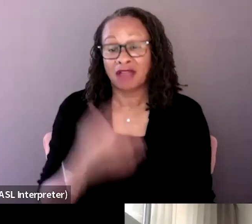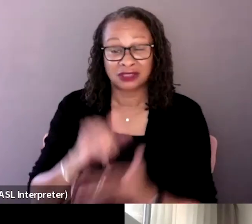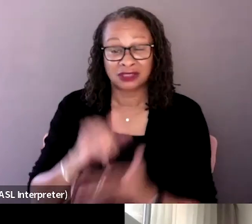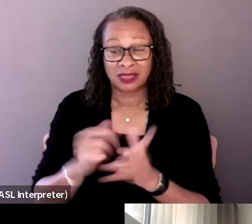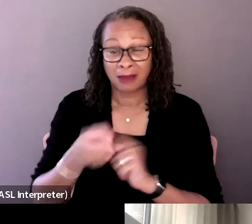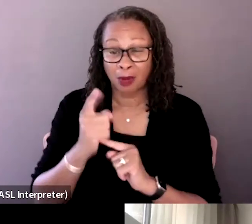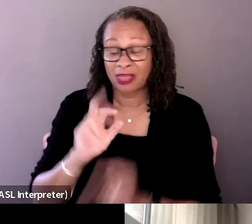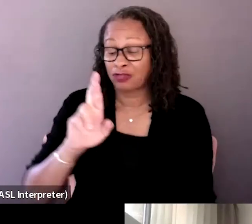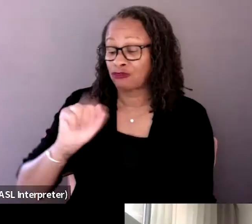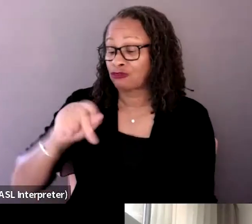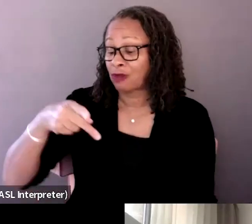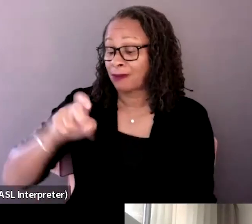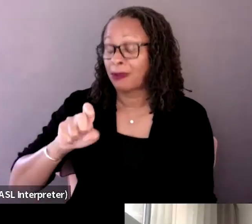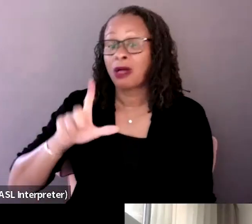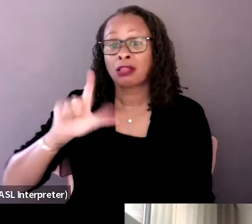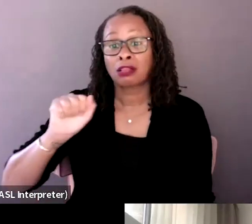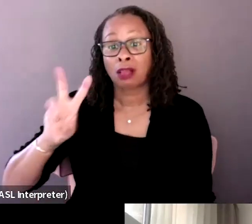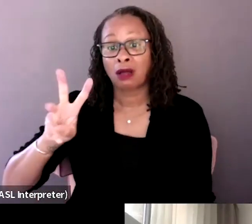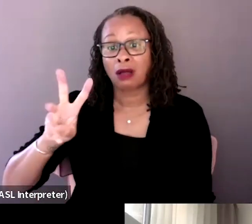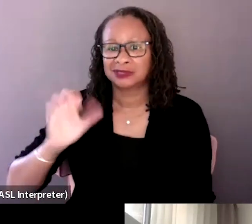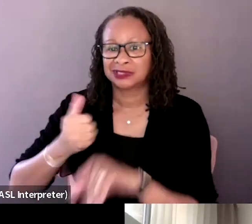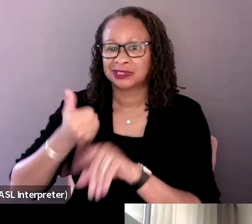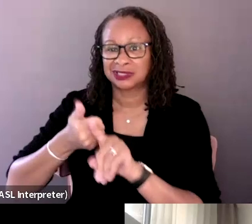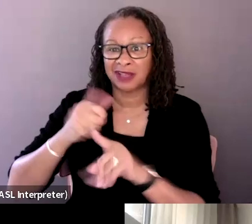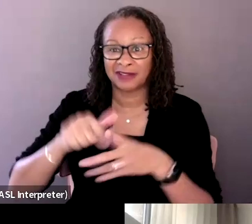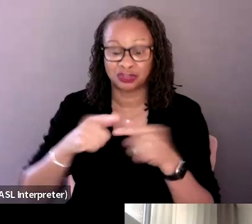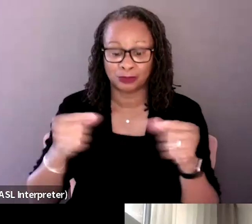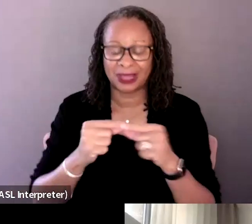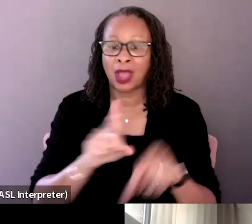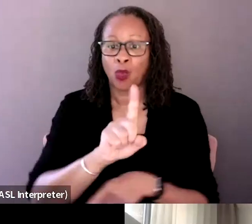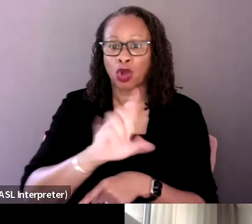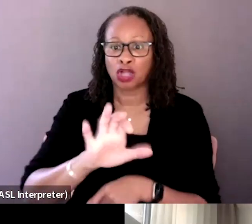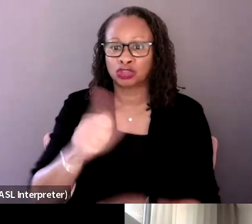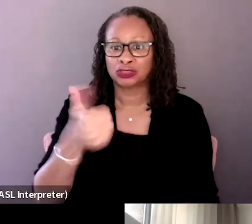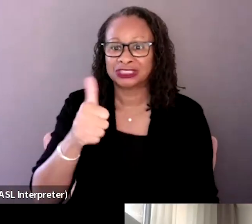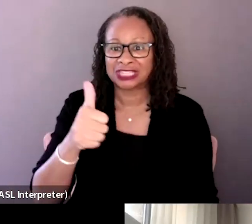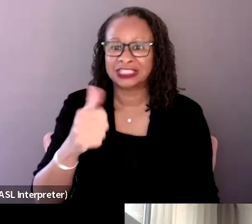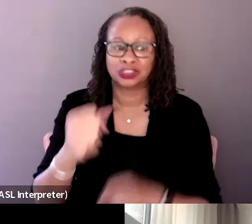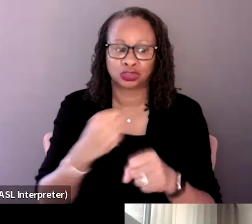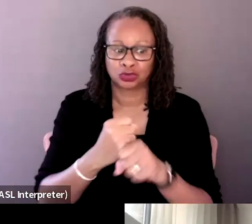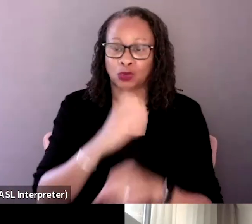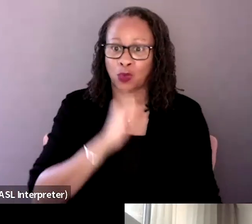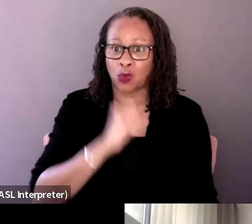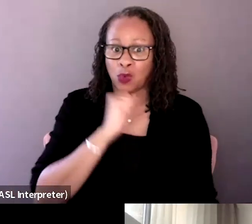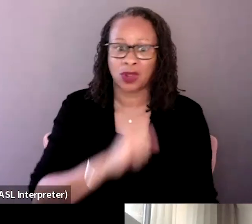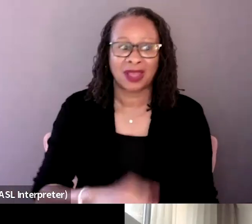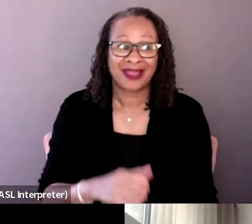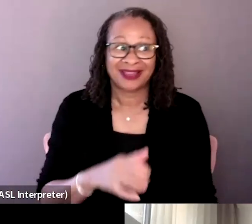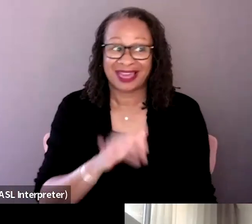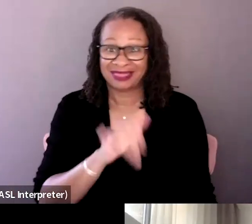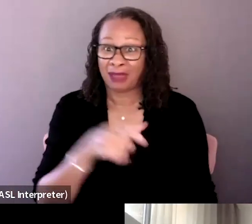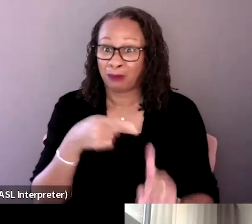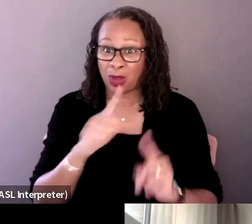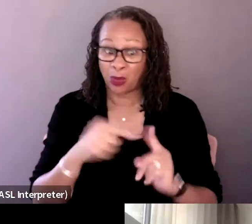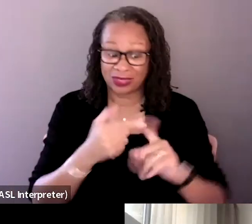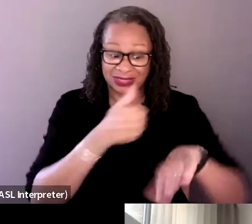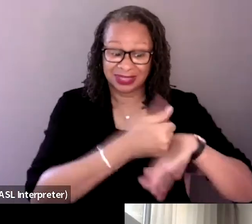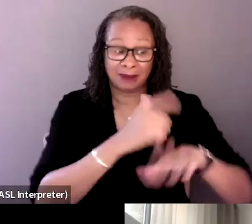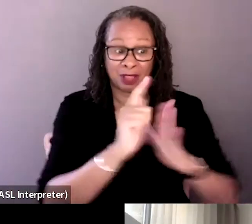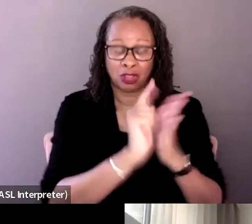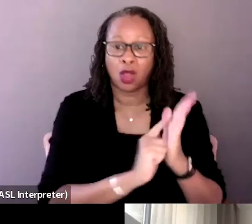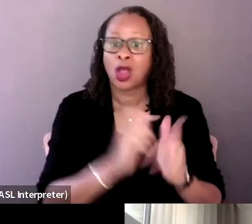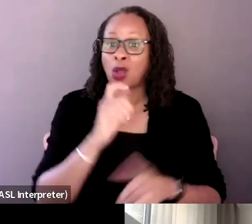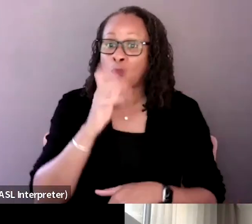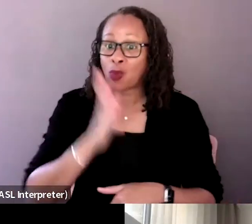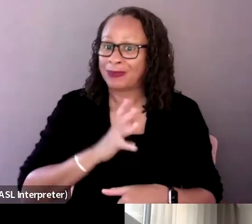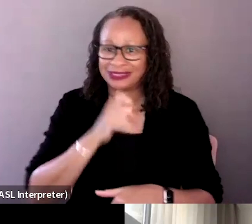The law was set when women didn't even have voting rights. So I